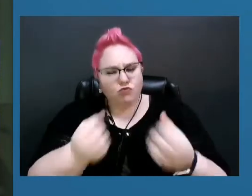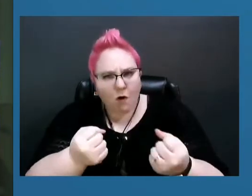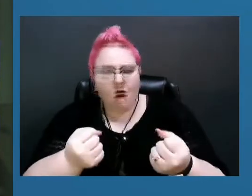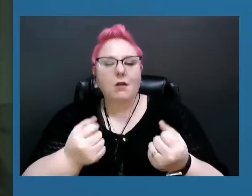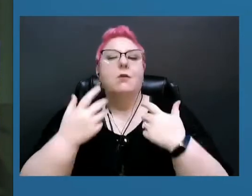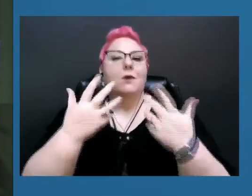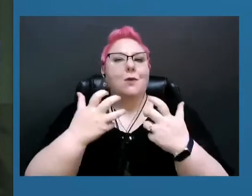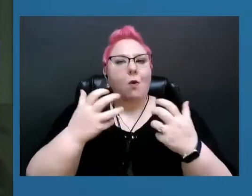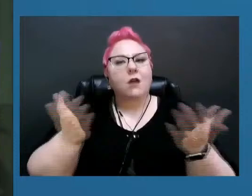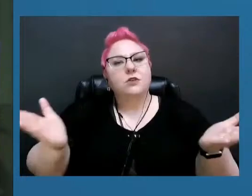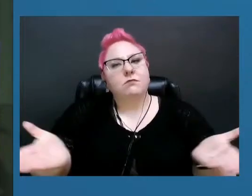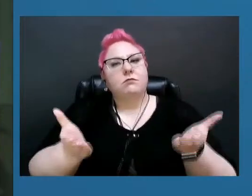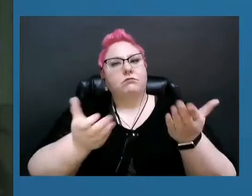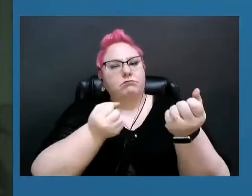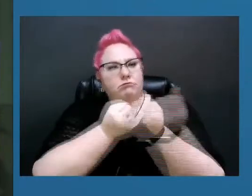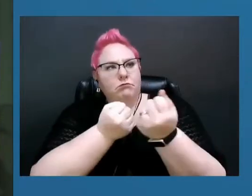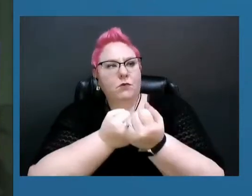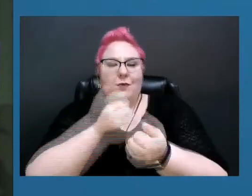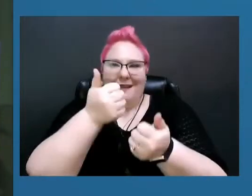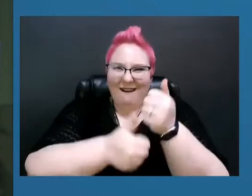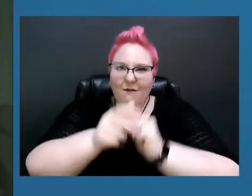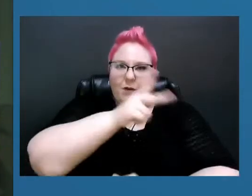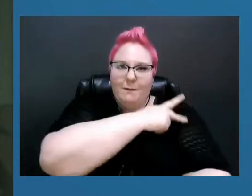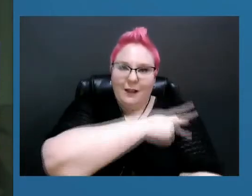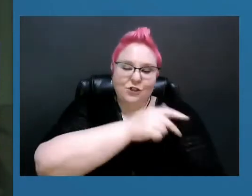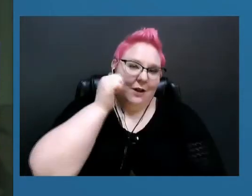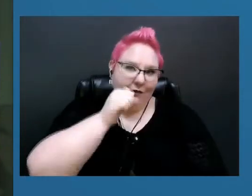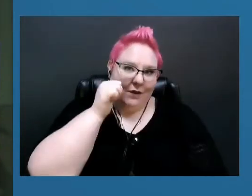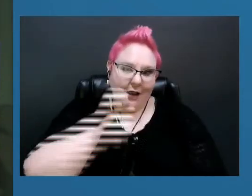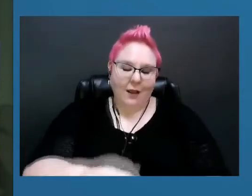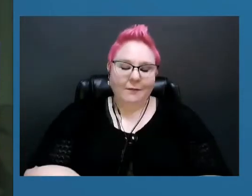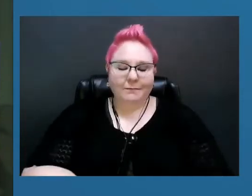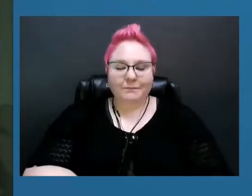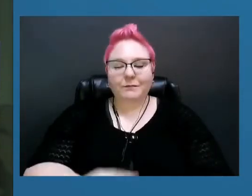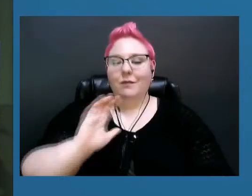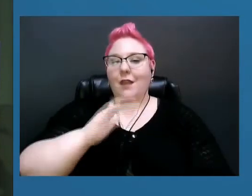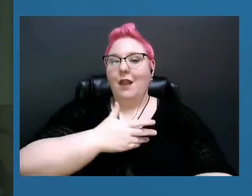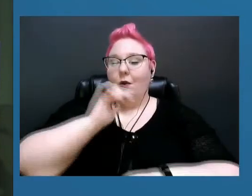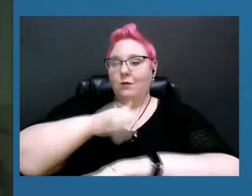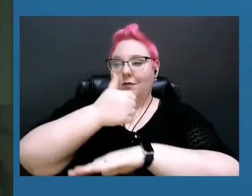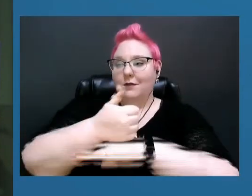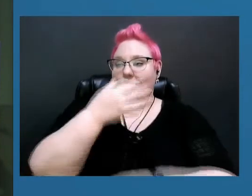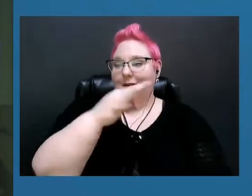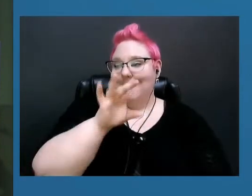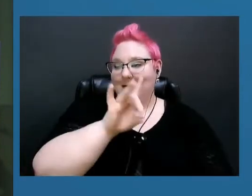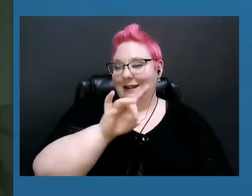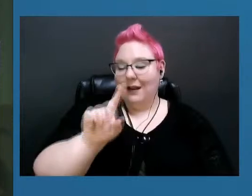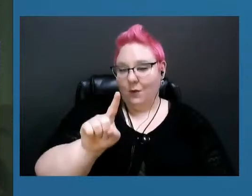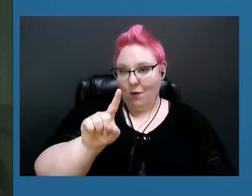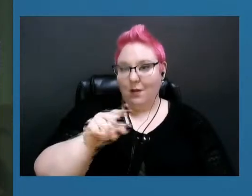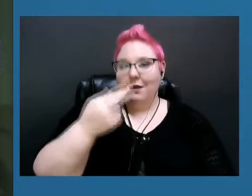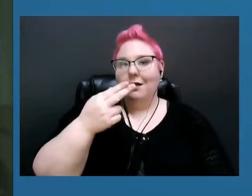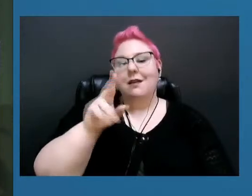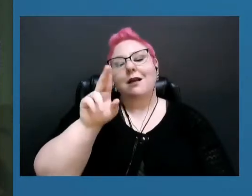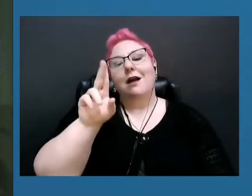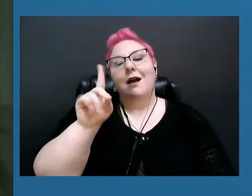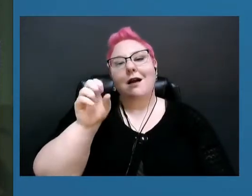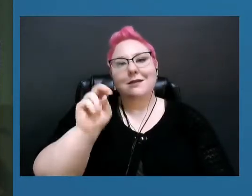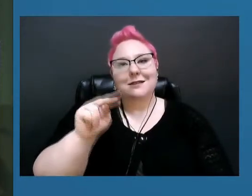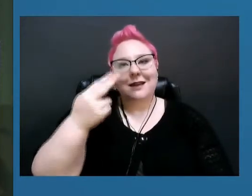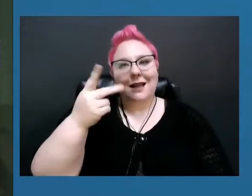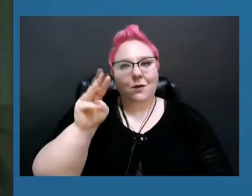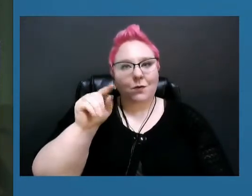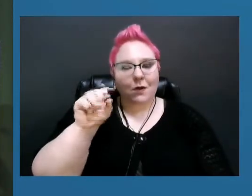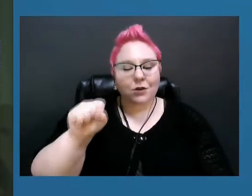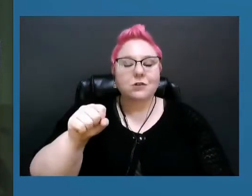that with every patient every day. Since our founding in 1981, Hudson Headwaters has benefited from